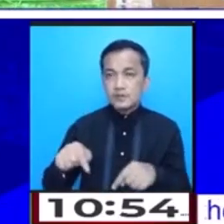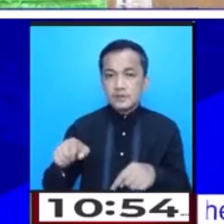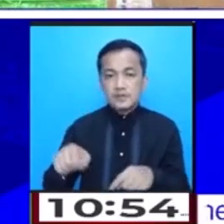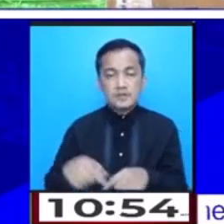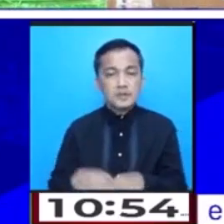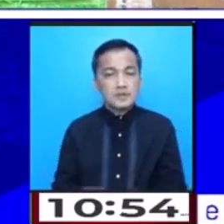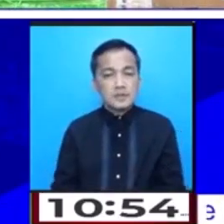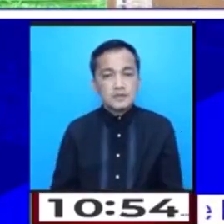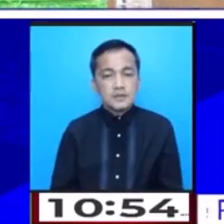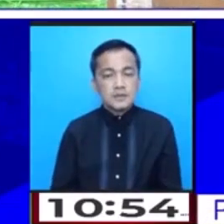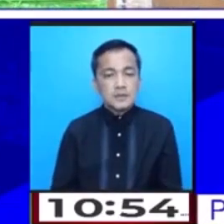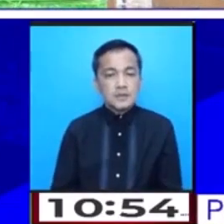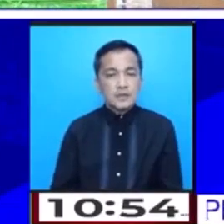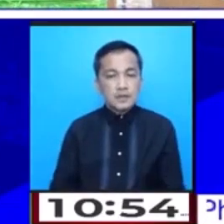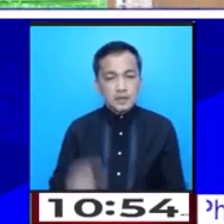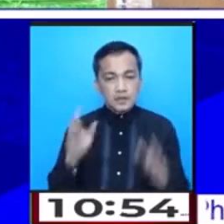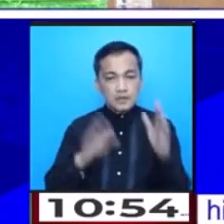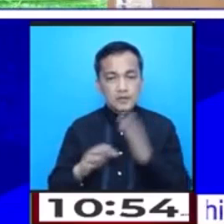problem. And there are already efforts